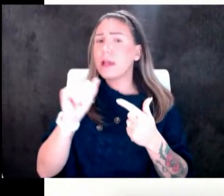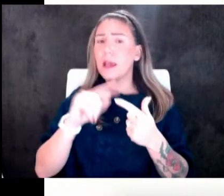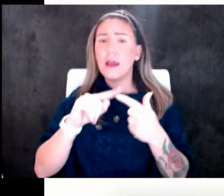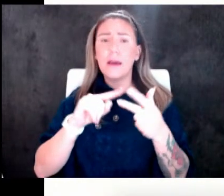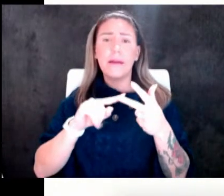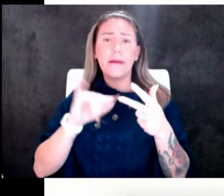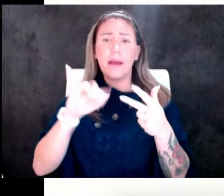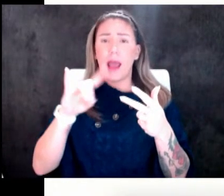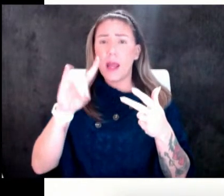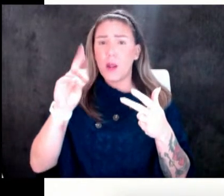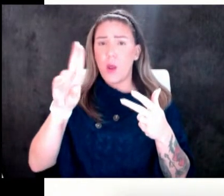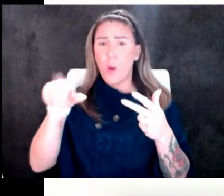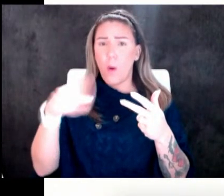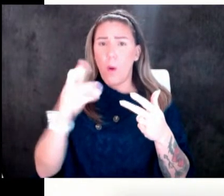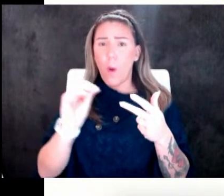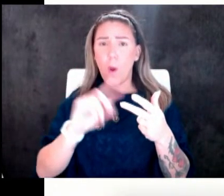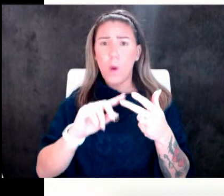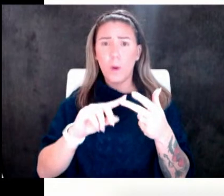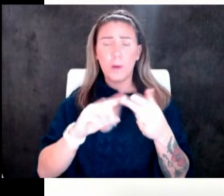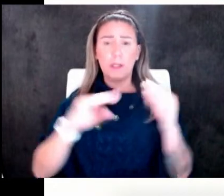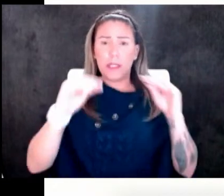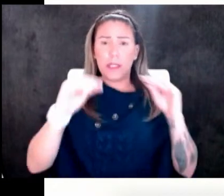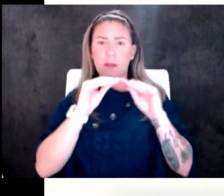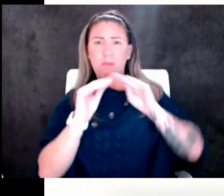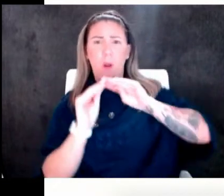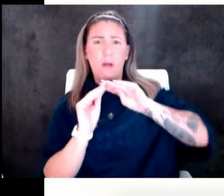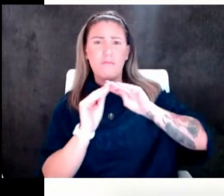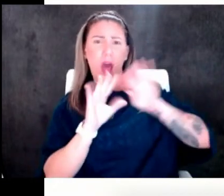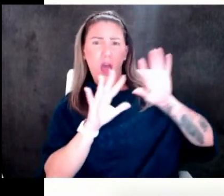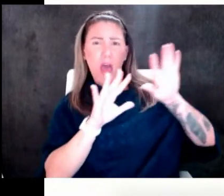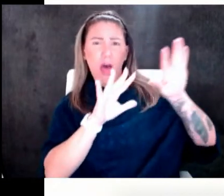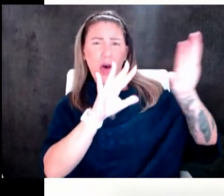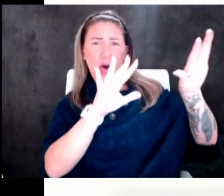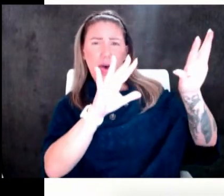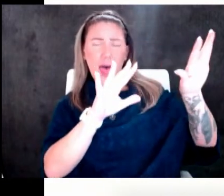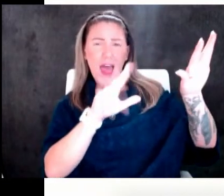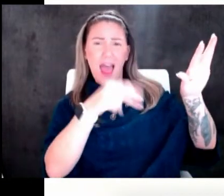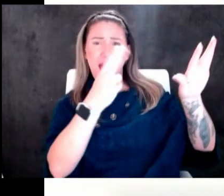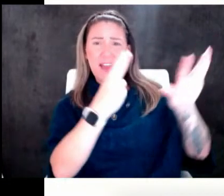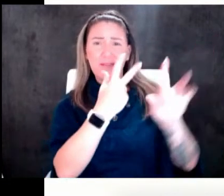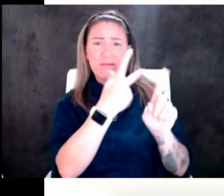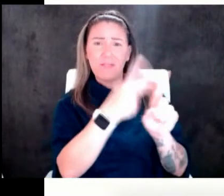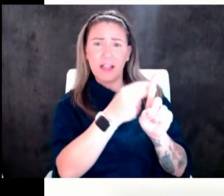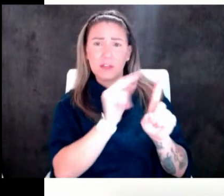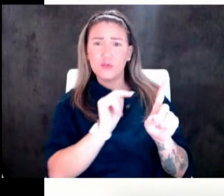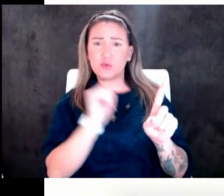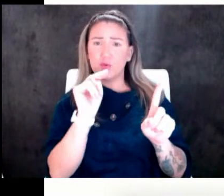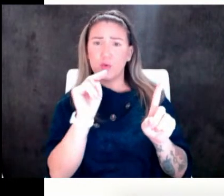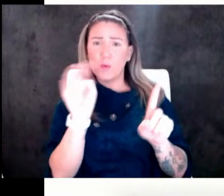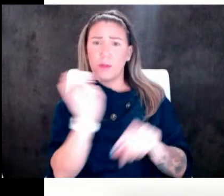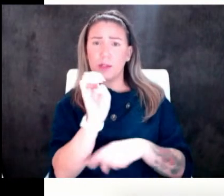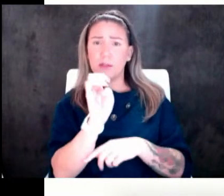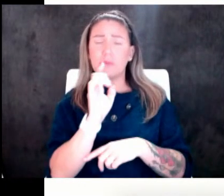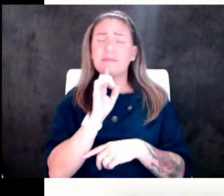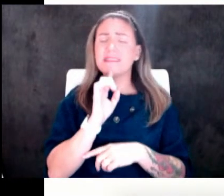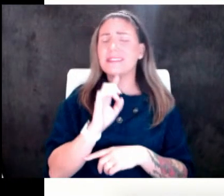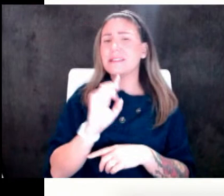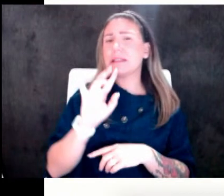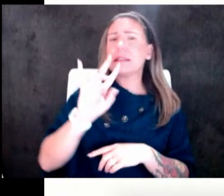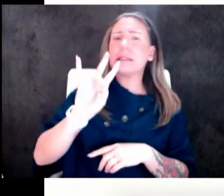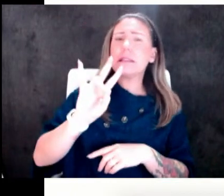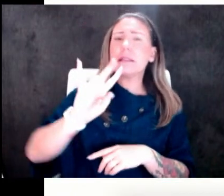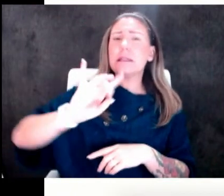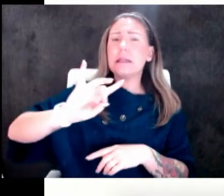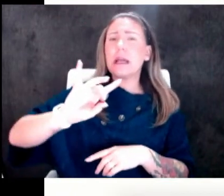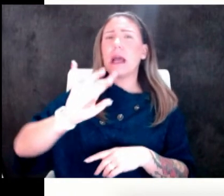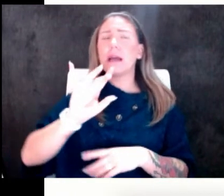the outbreak in the more heavily vaccinated Northeast. Now this, with about 68 to 70% of Americans now